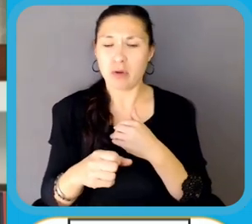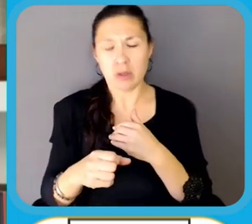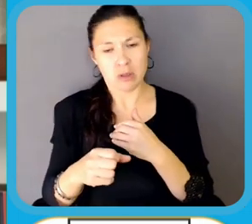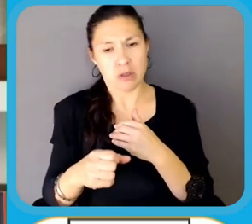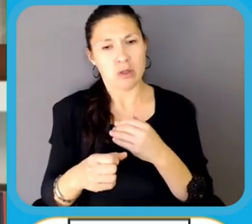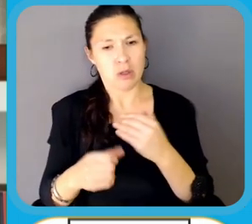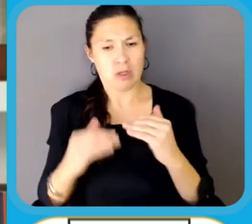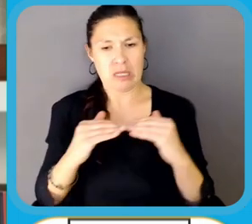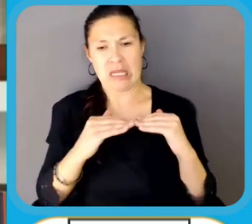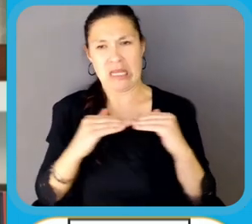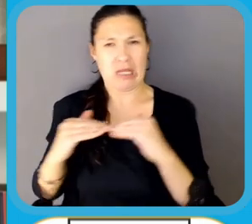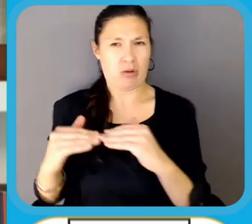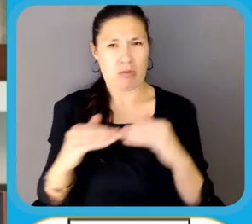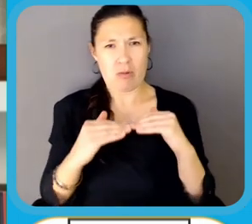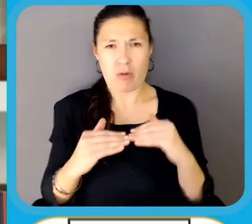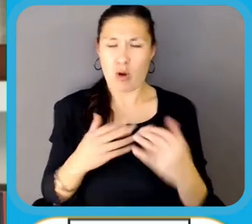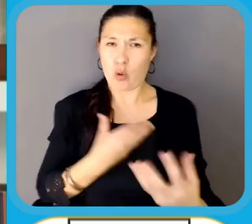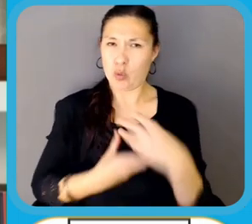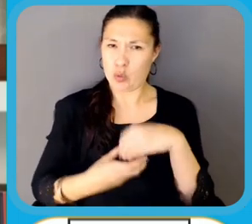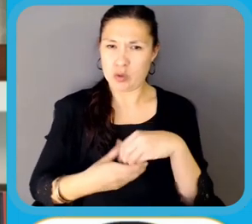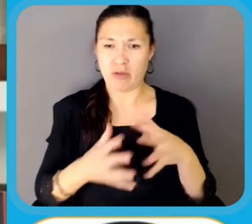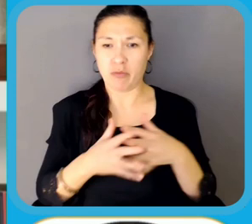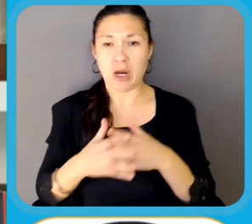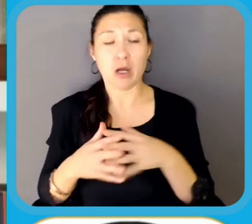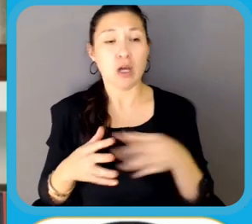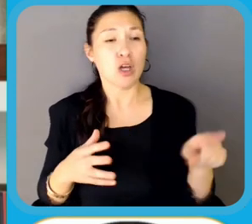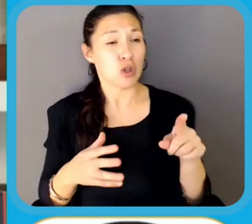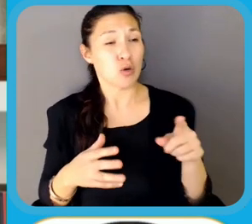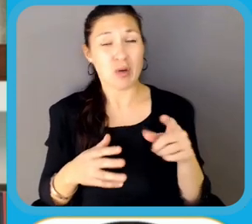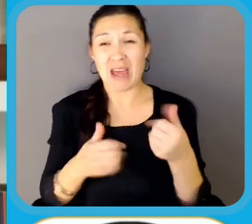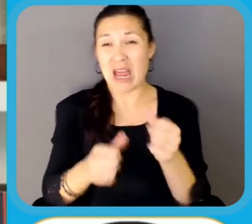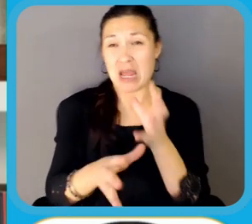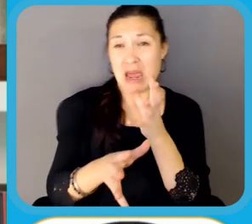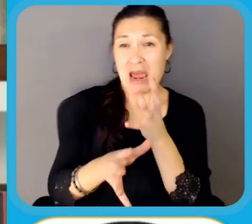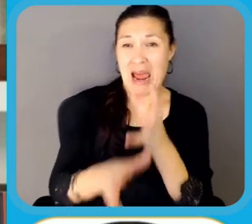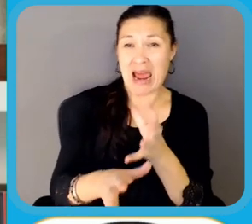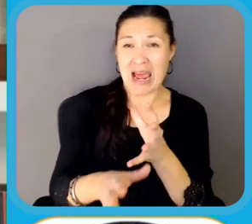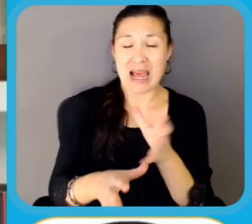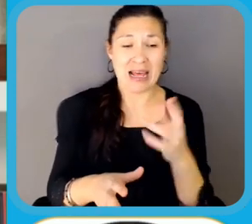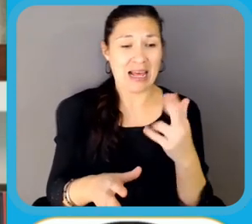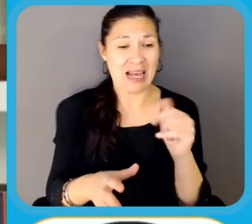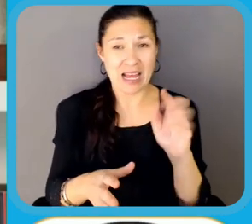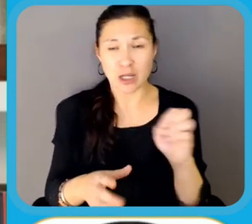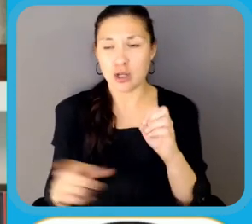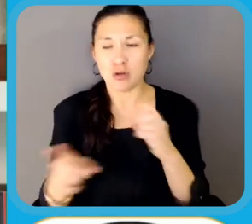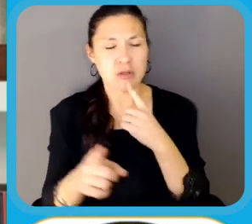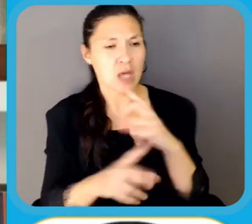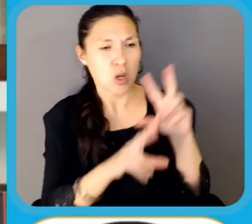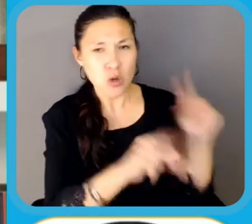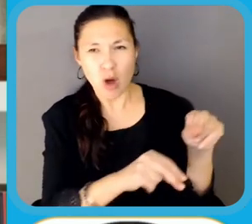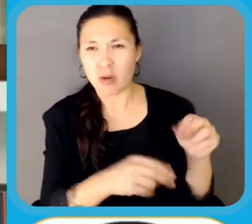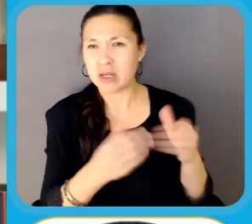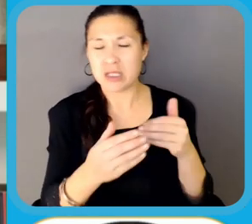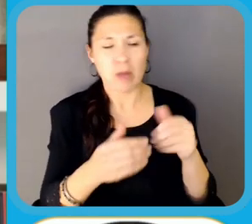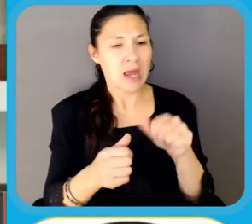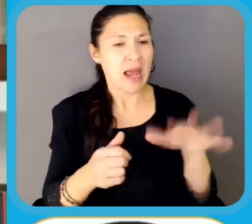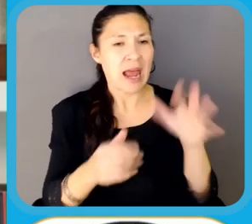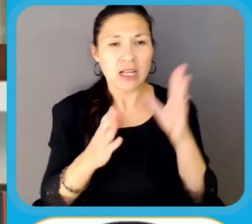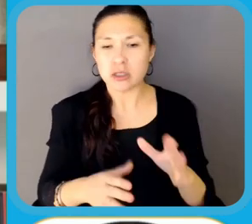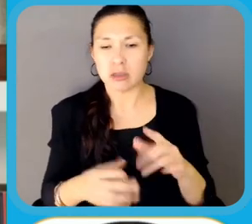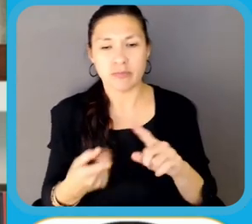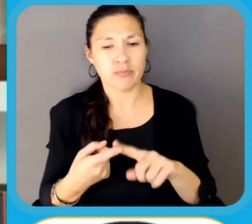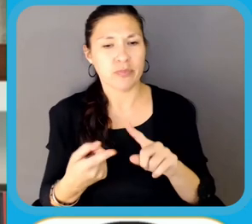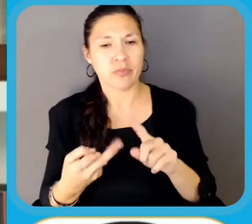America. You've said no to hate against anyone, Asian, Black, trans, Latinx, Indigenous, immigrant,